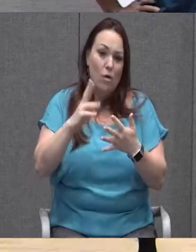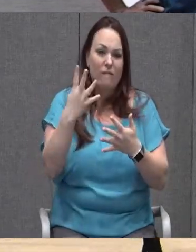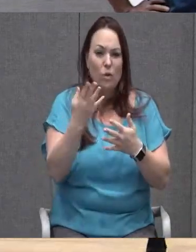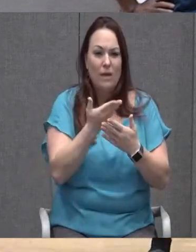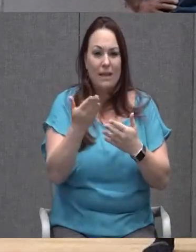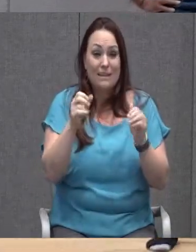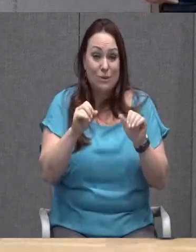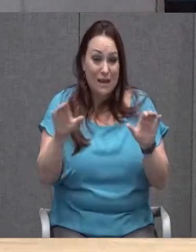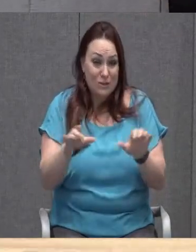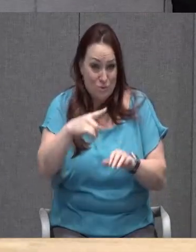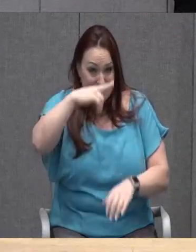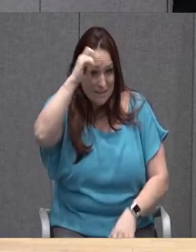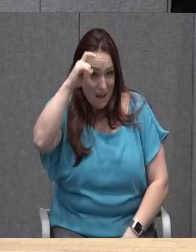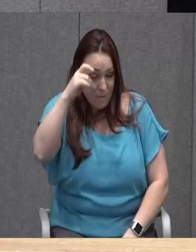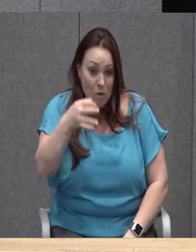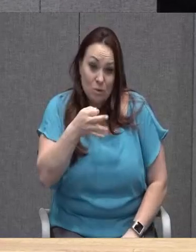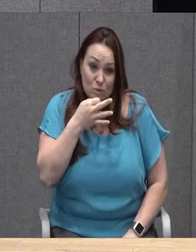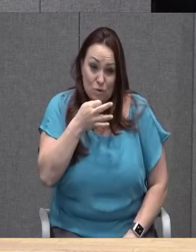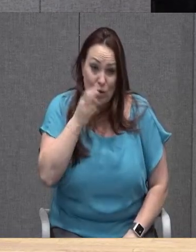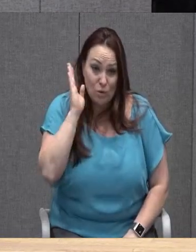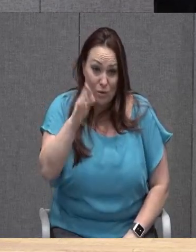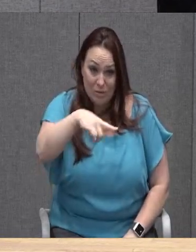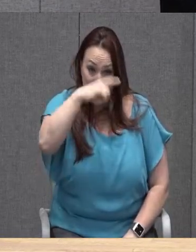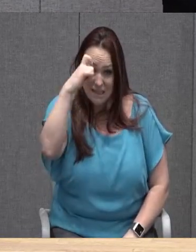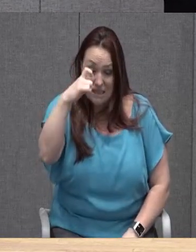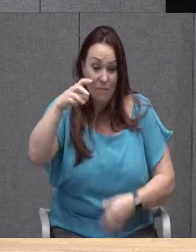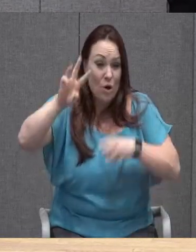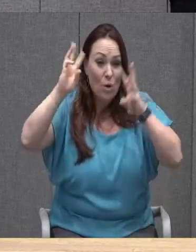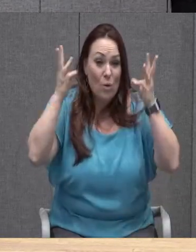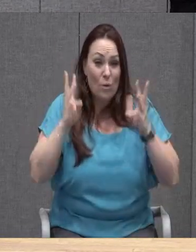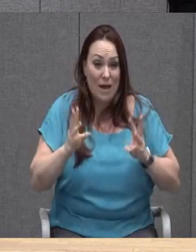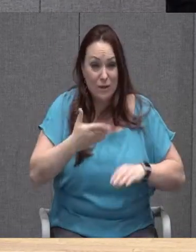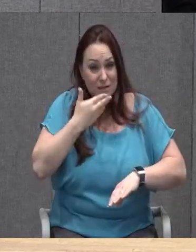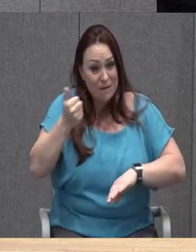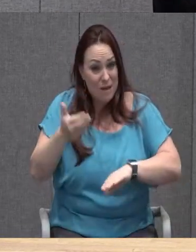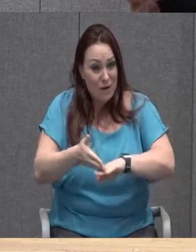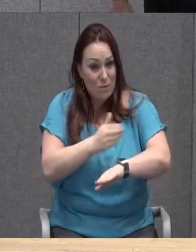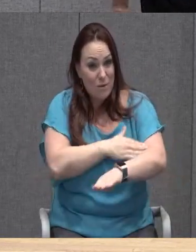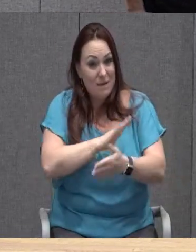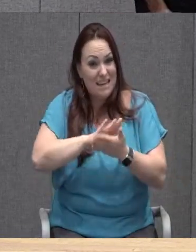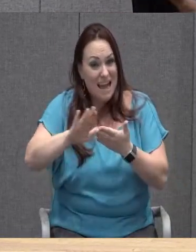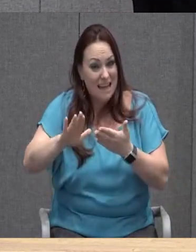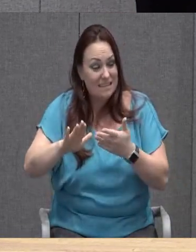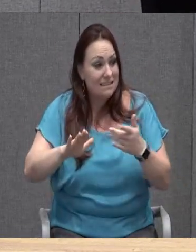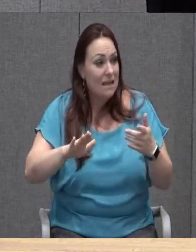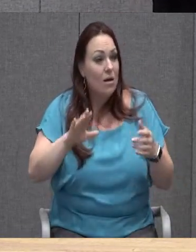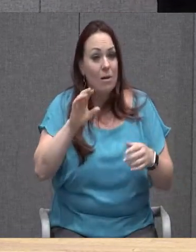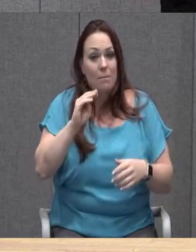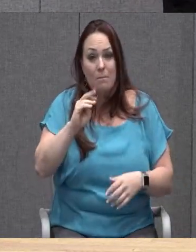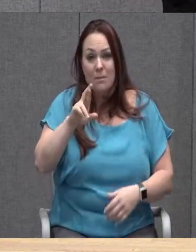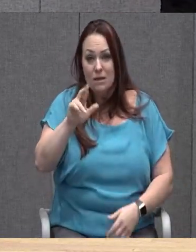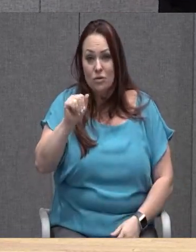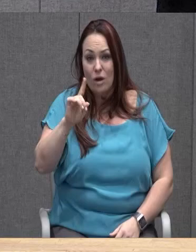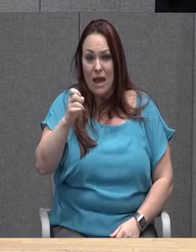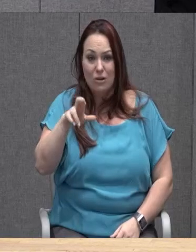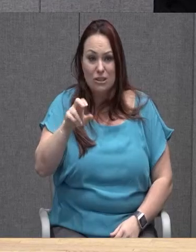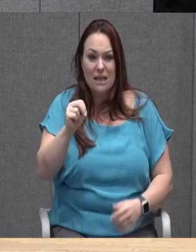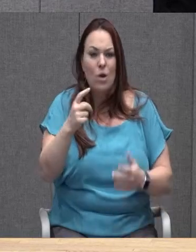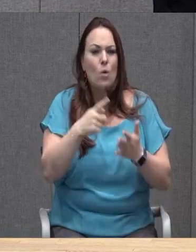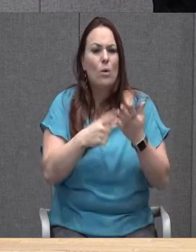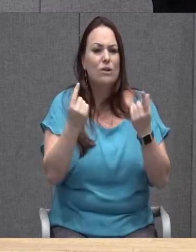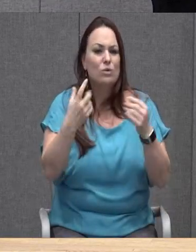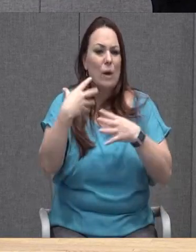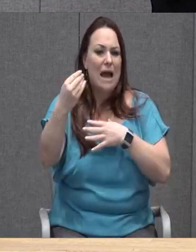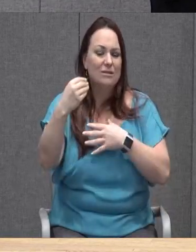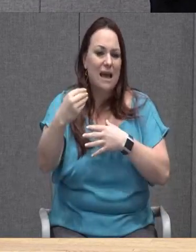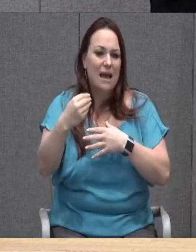summer, okay? The summer's coming up. Weather's going to be nice outside. Señor Anderson, what do you do outside when it's sunny and hot here in Albuquerque, New